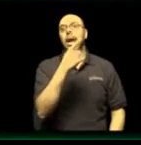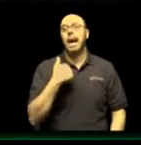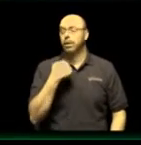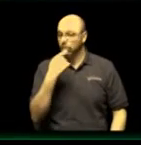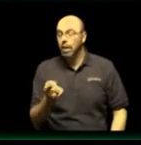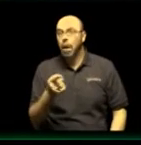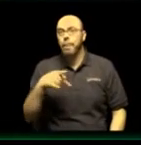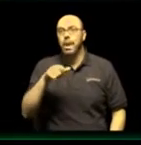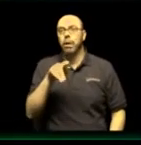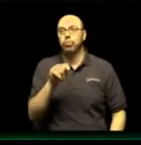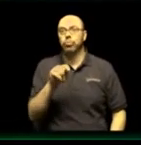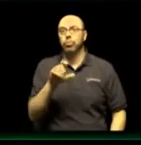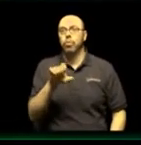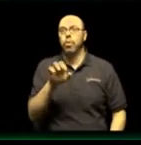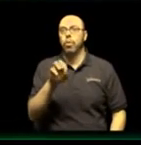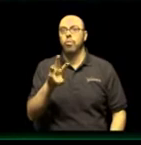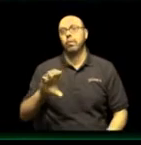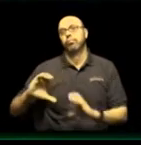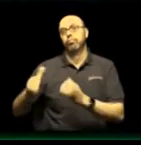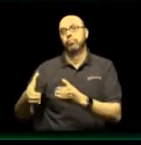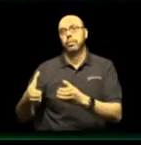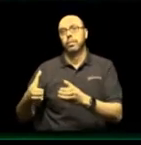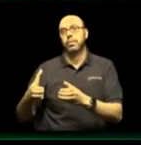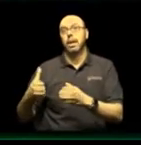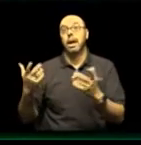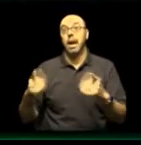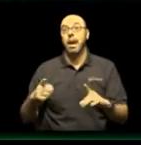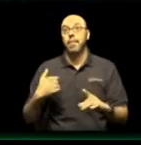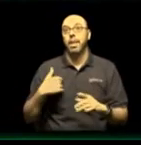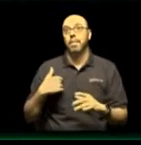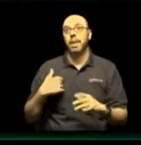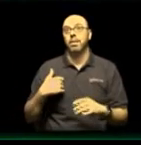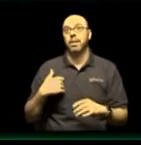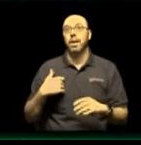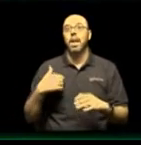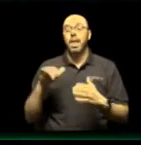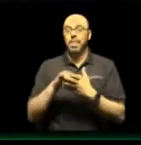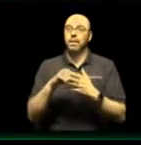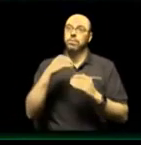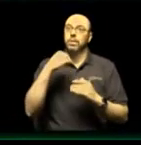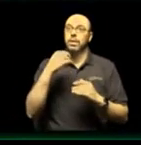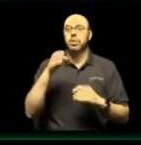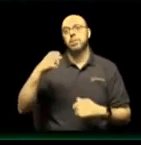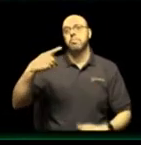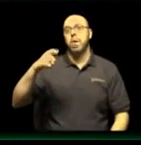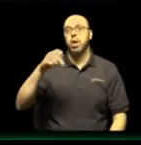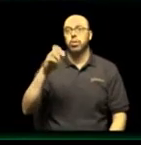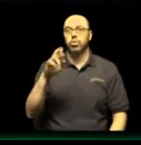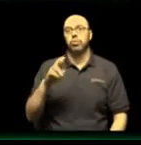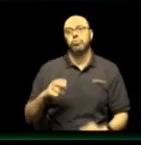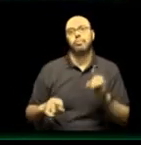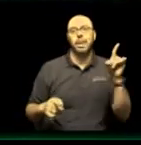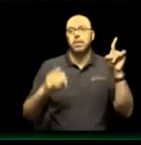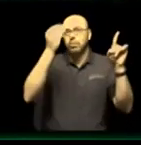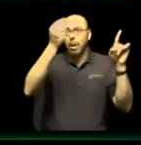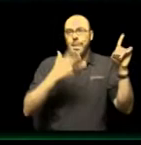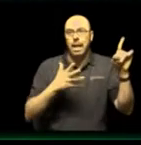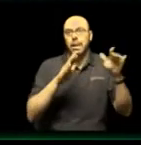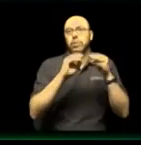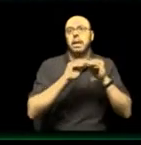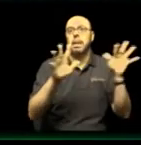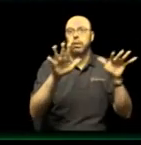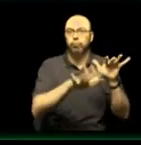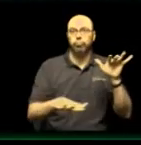go in pits. Okay. And if I'm in a pit, if the spotter is clear, then I can go. So tell